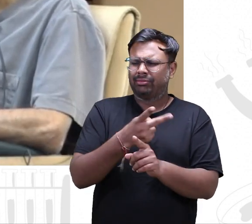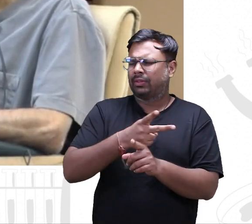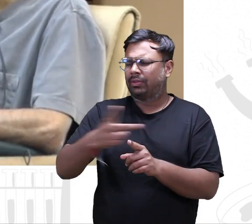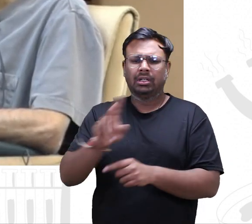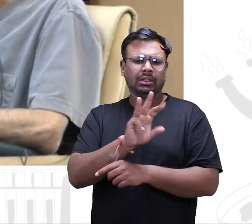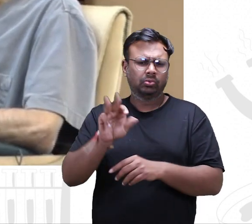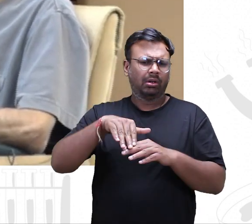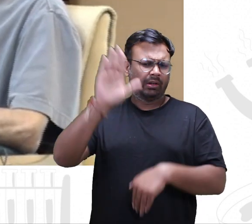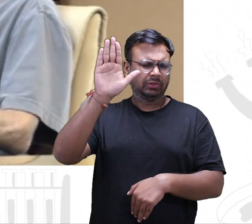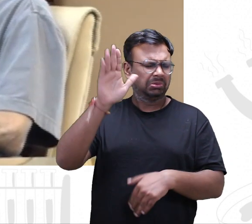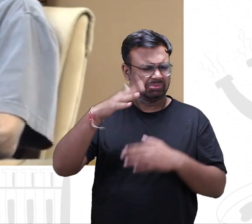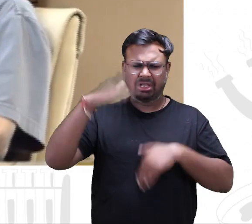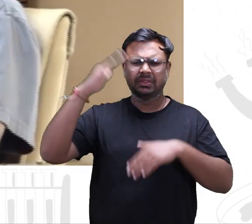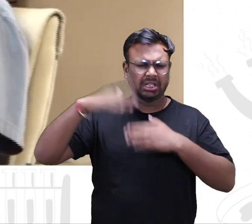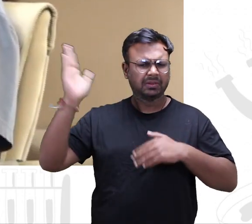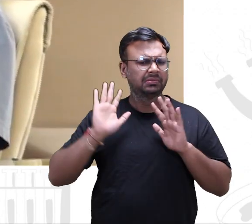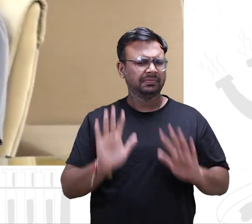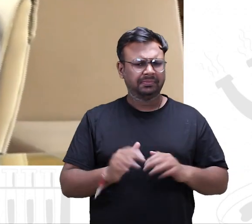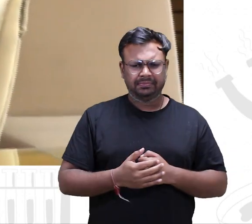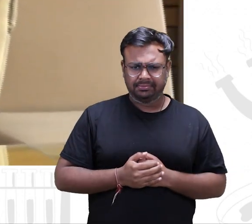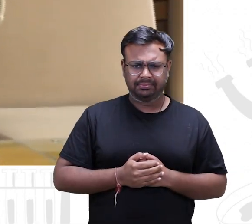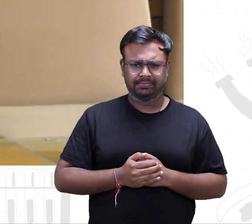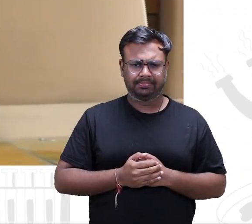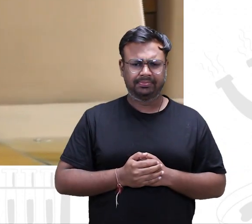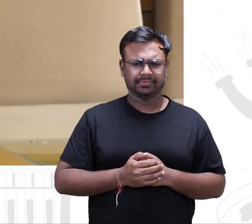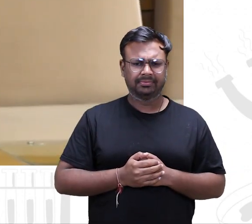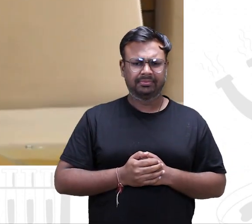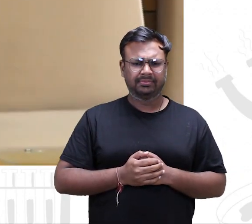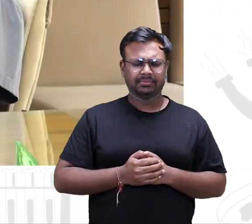plants, about 300 different plant species or more